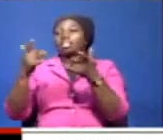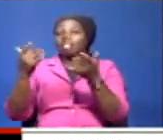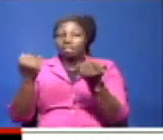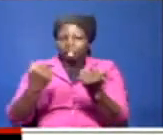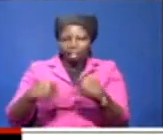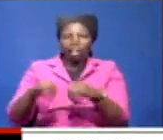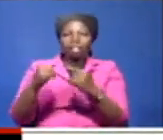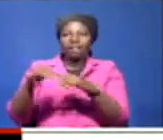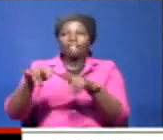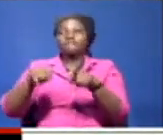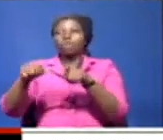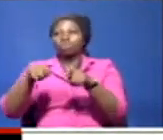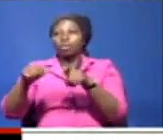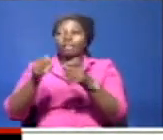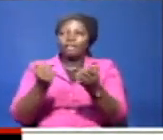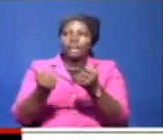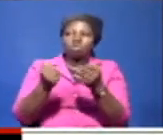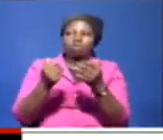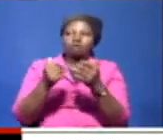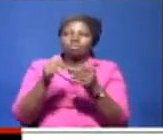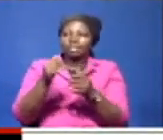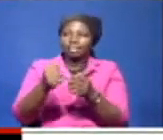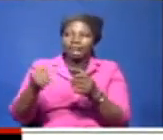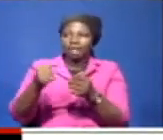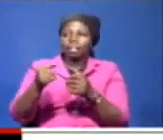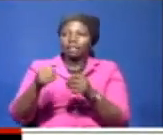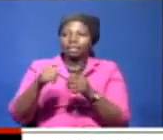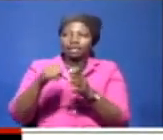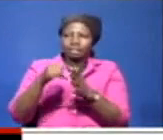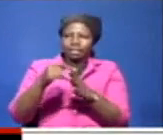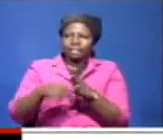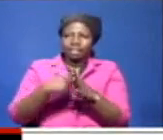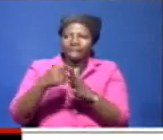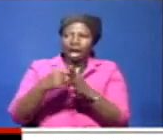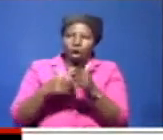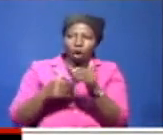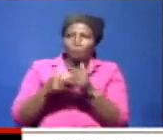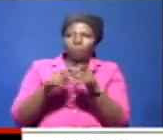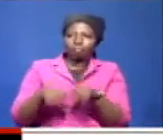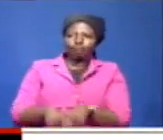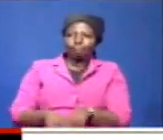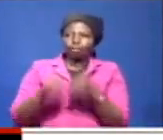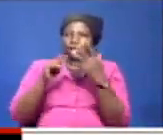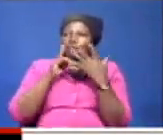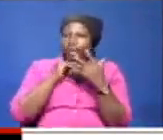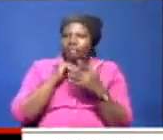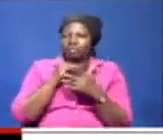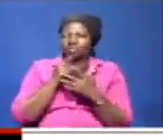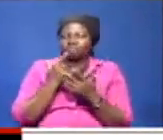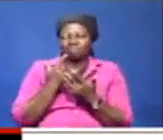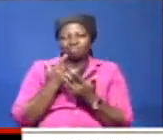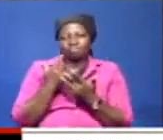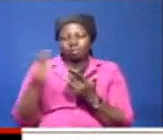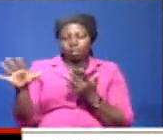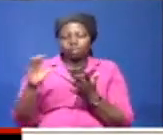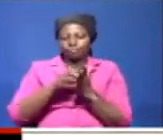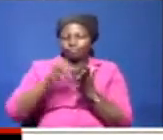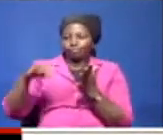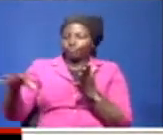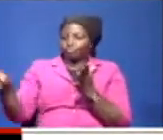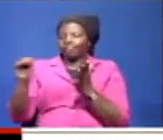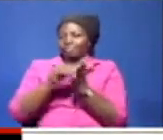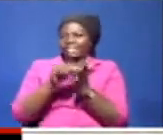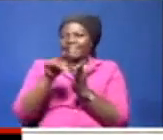gear shift broke almost at his foot, so he was forced to be changing gears, leaning down like this. Things like those should really not be happening in a rally